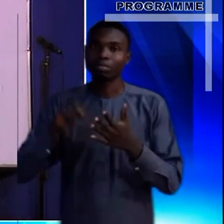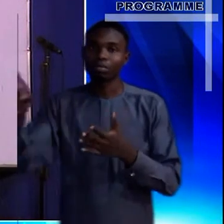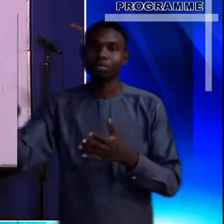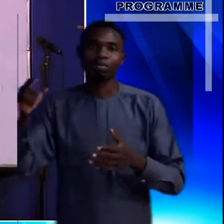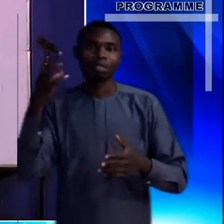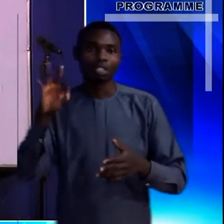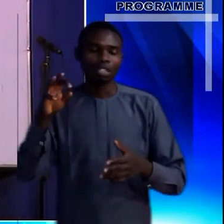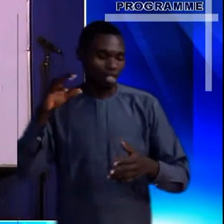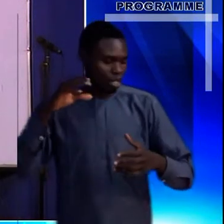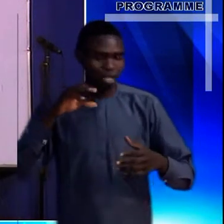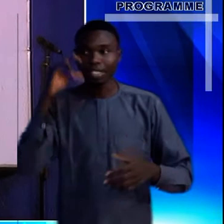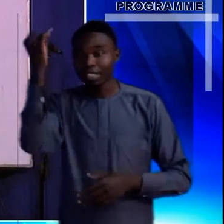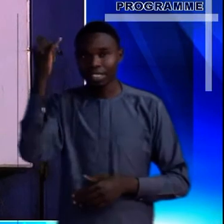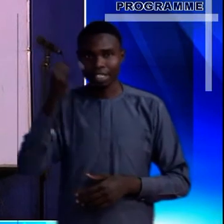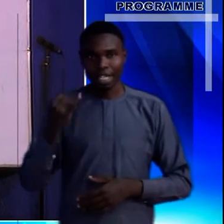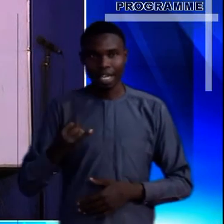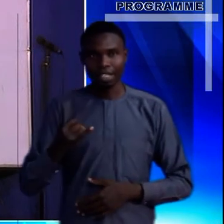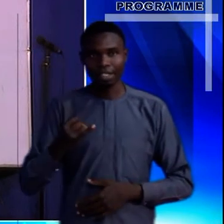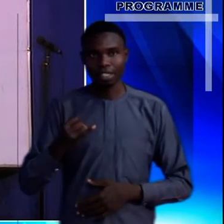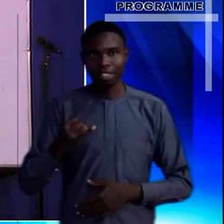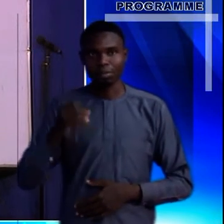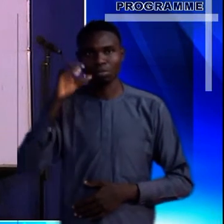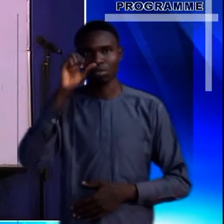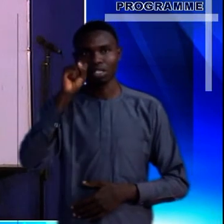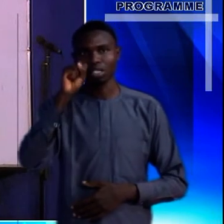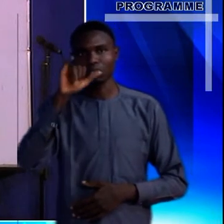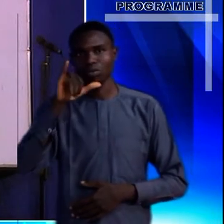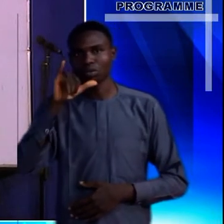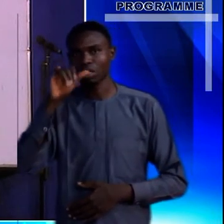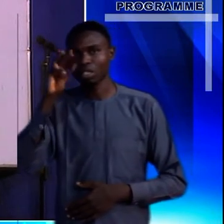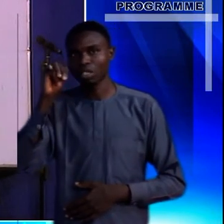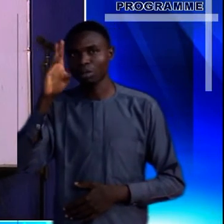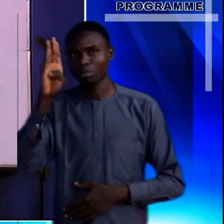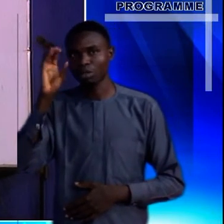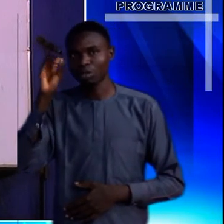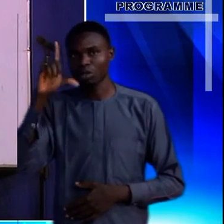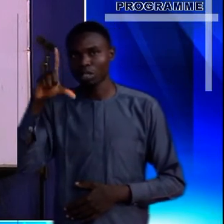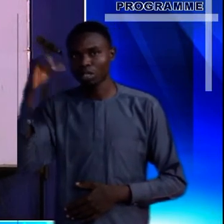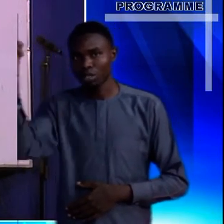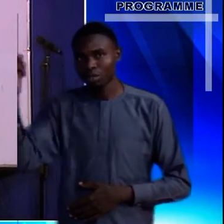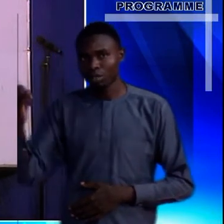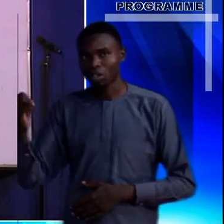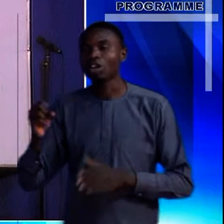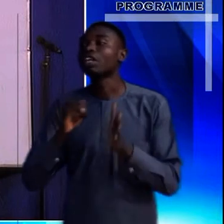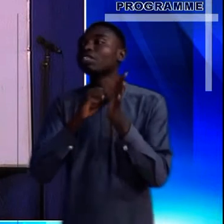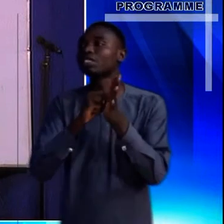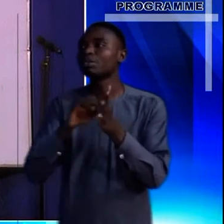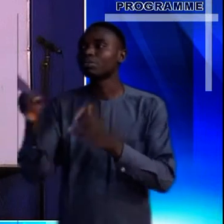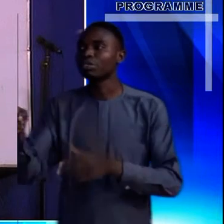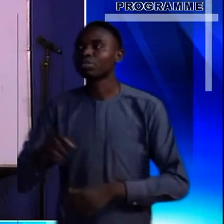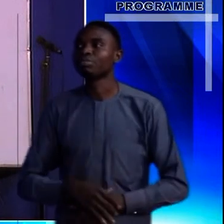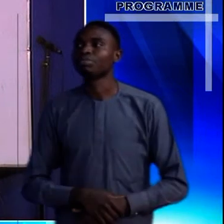of our classification of meters. Mm is millimeters, cm is